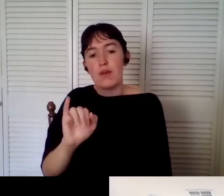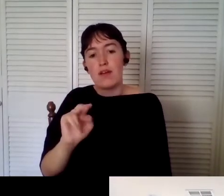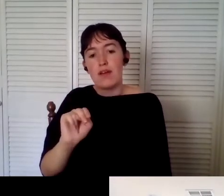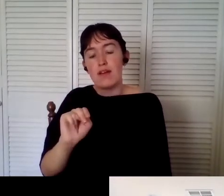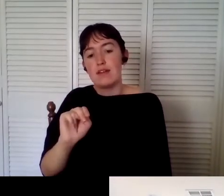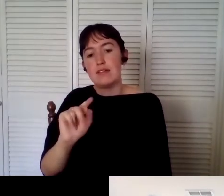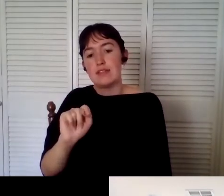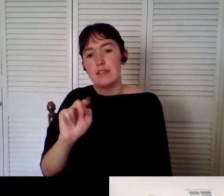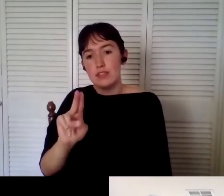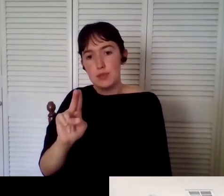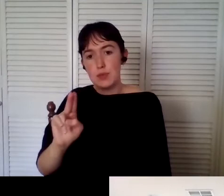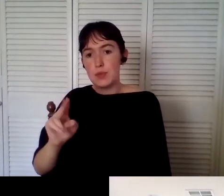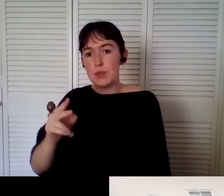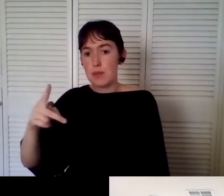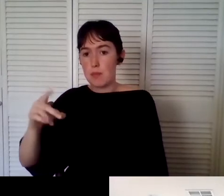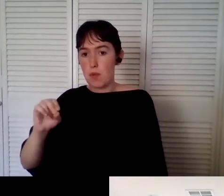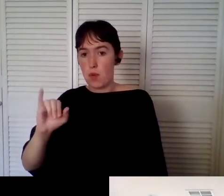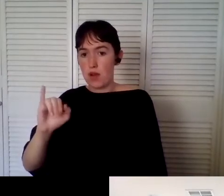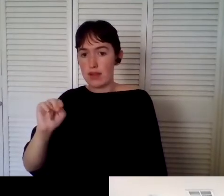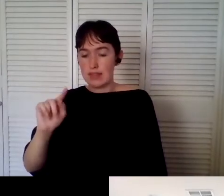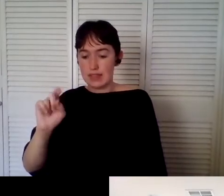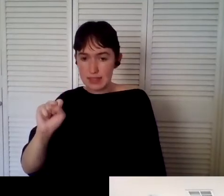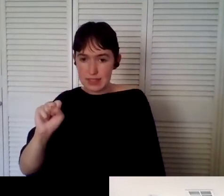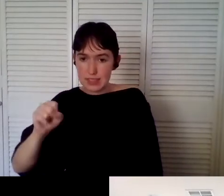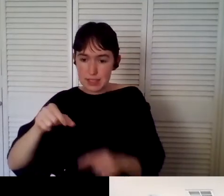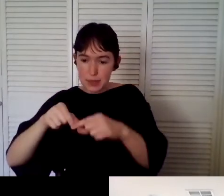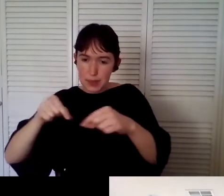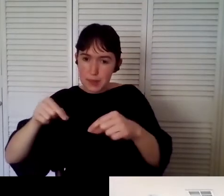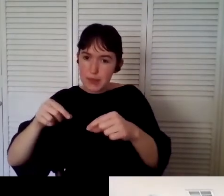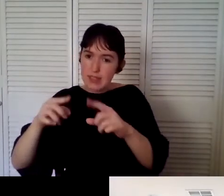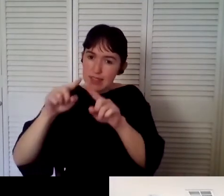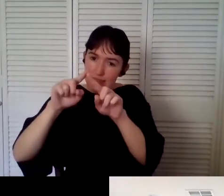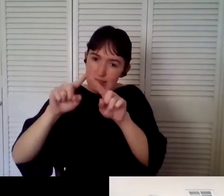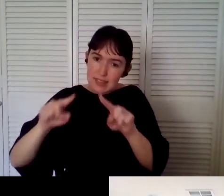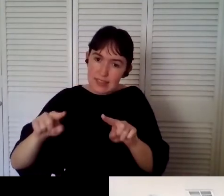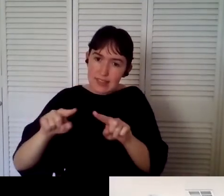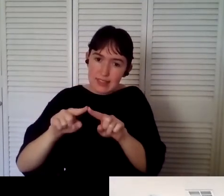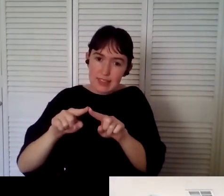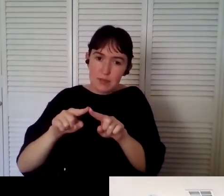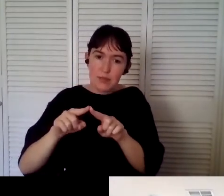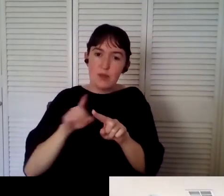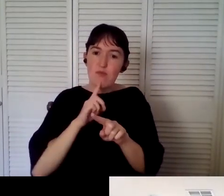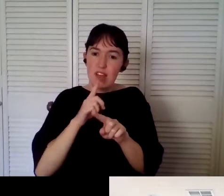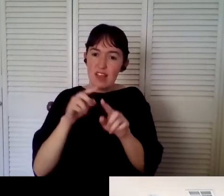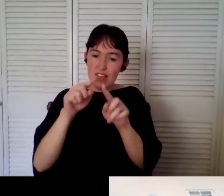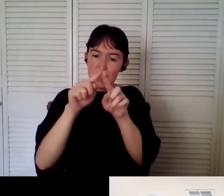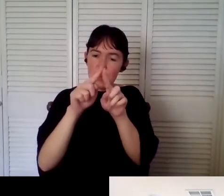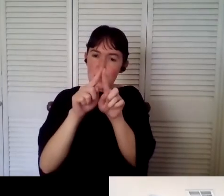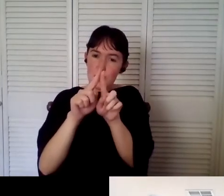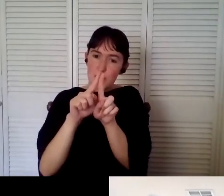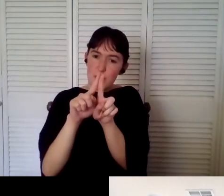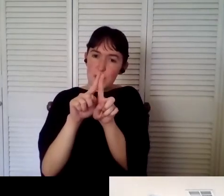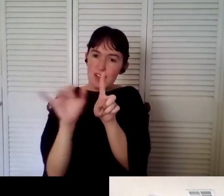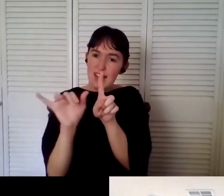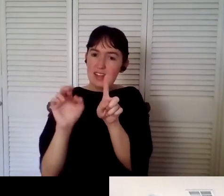WINTU, that are very triangular, but like super narrow, almost like a needle on the tip of